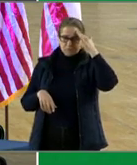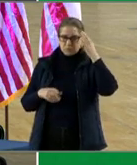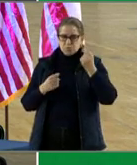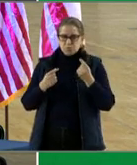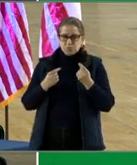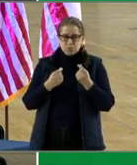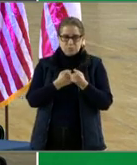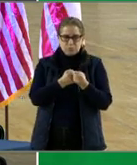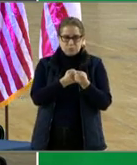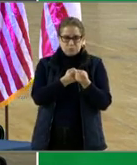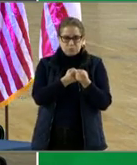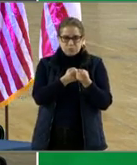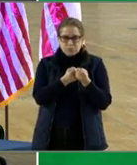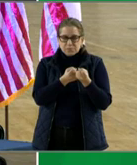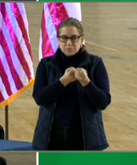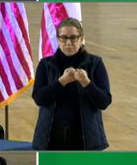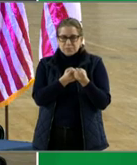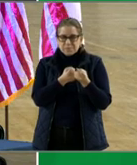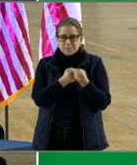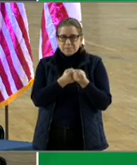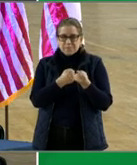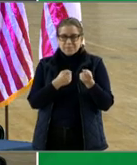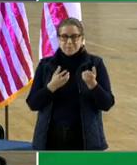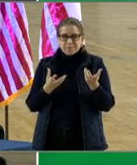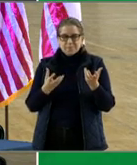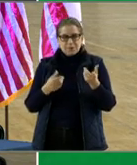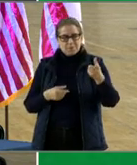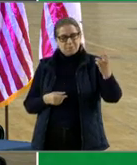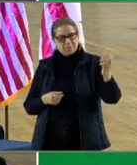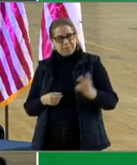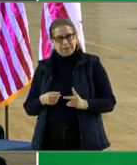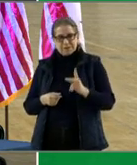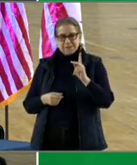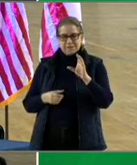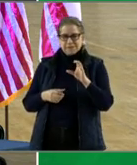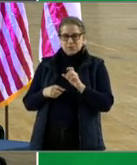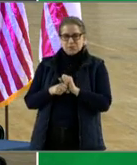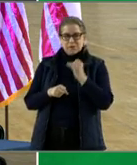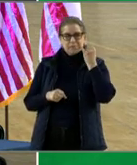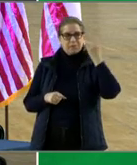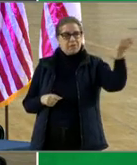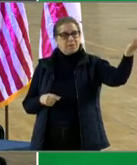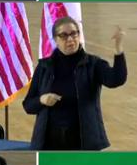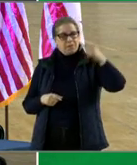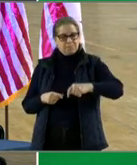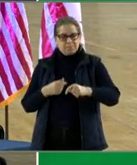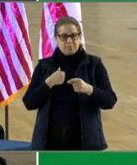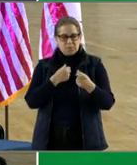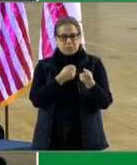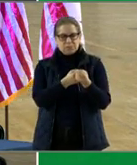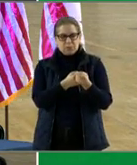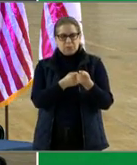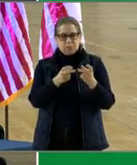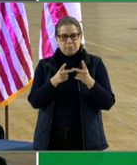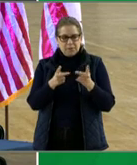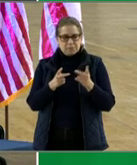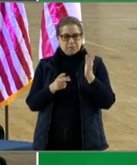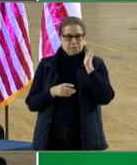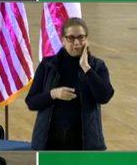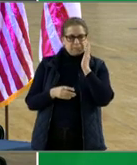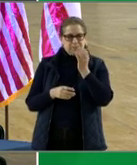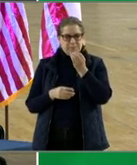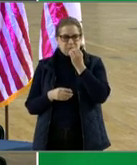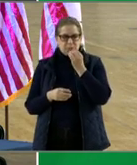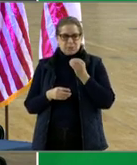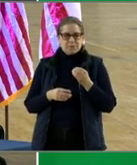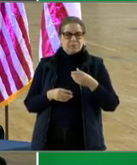for an opportunity to come back to the district. And so that is the opportunity that our